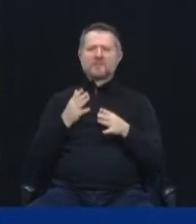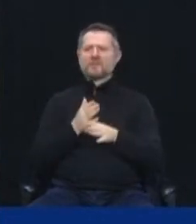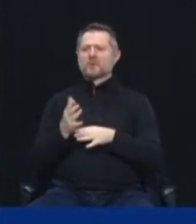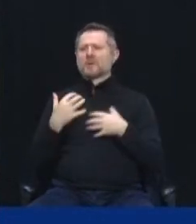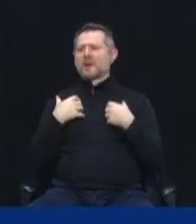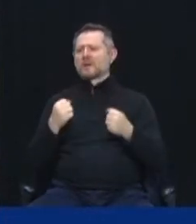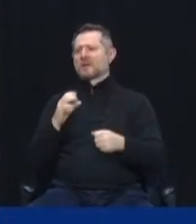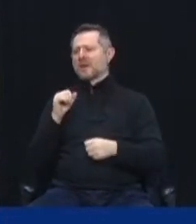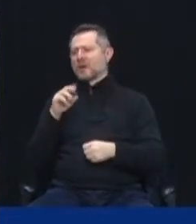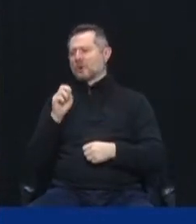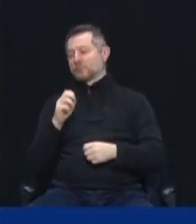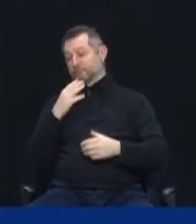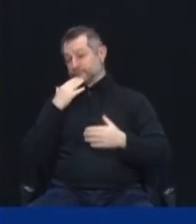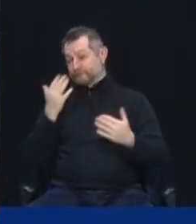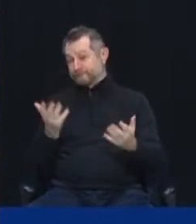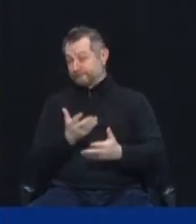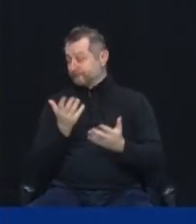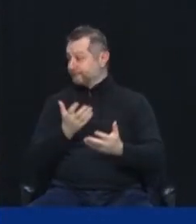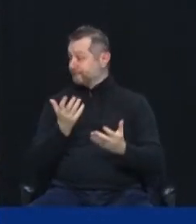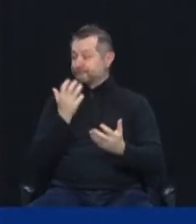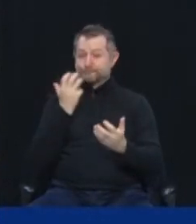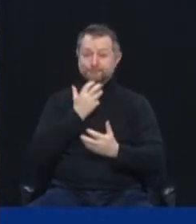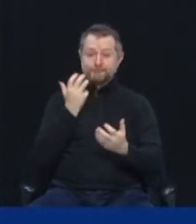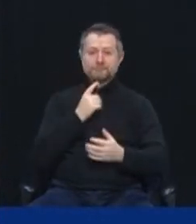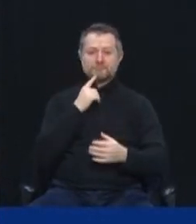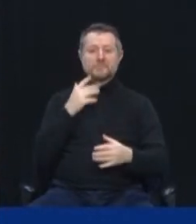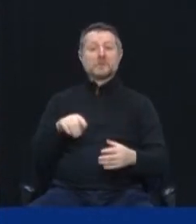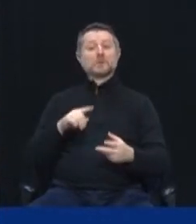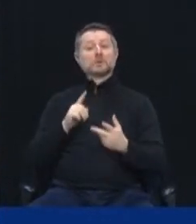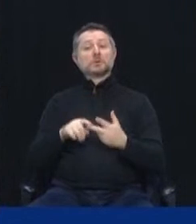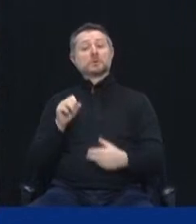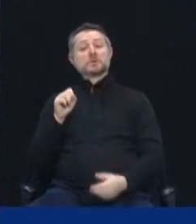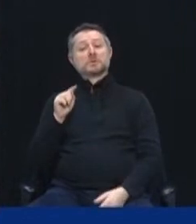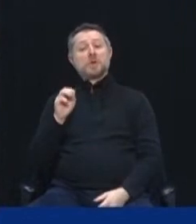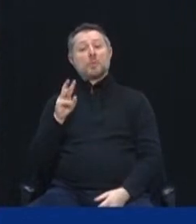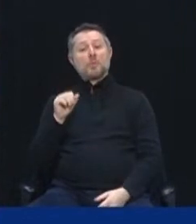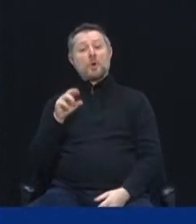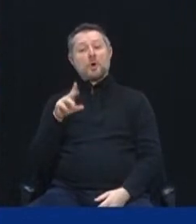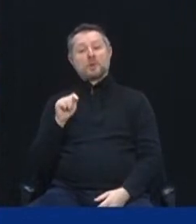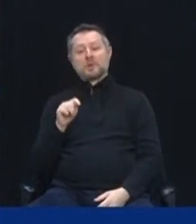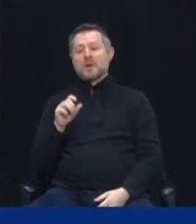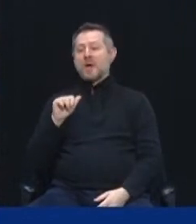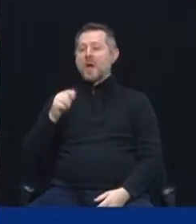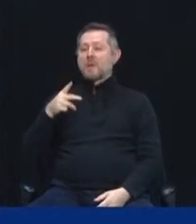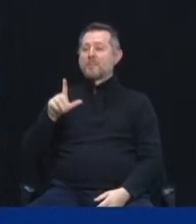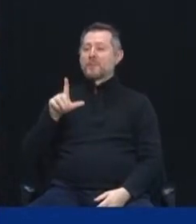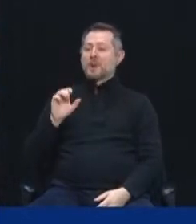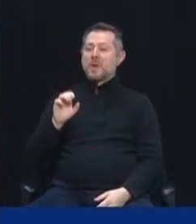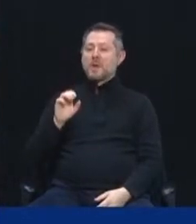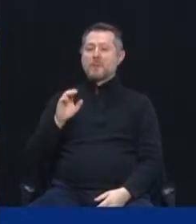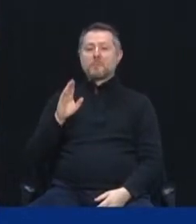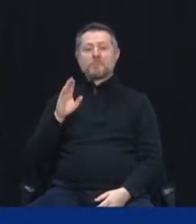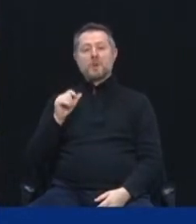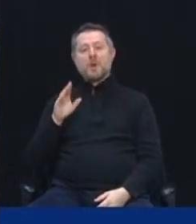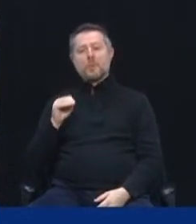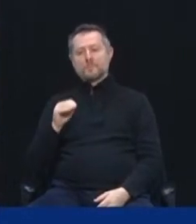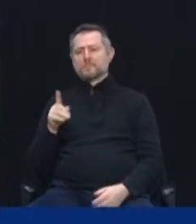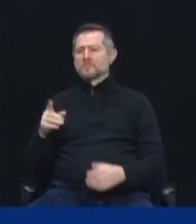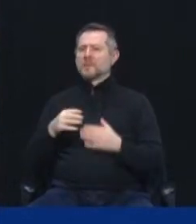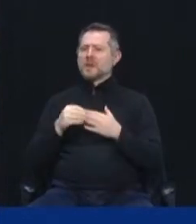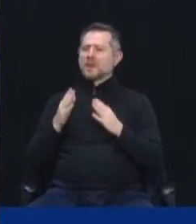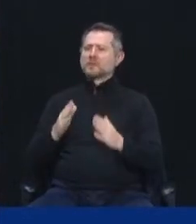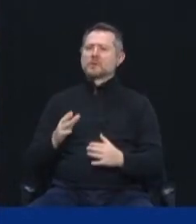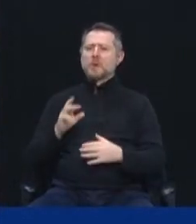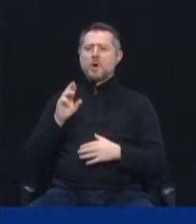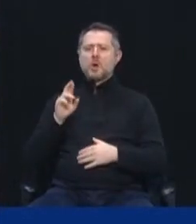honored to have her. Stuart Applebaum, who's the president of the RWDSU, one of the great progressive labor leaders in